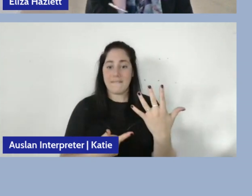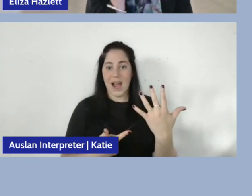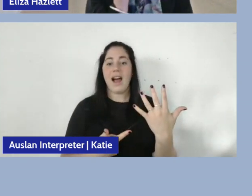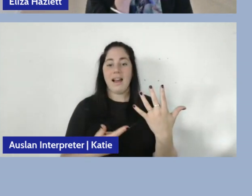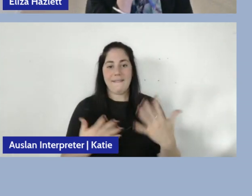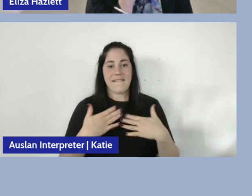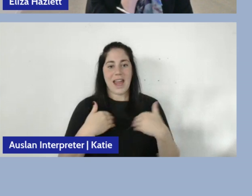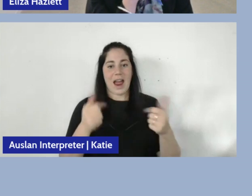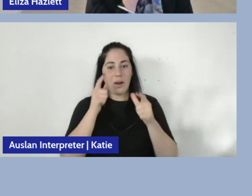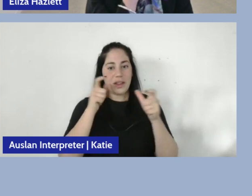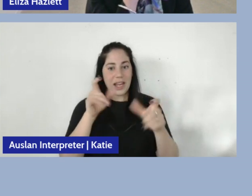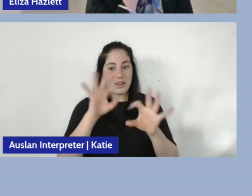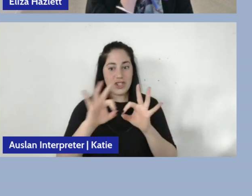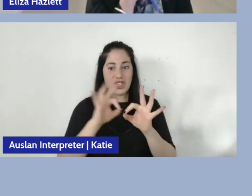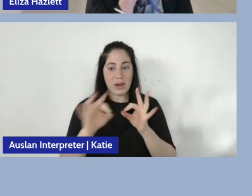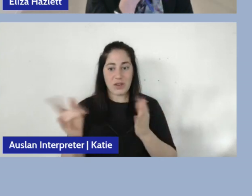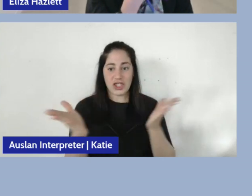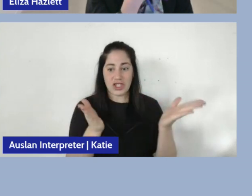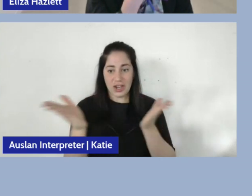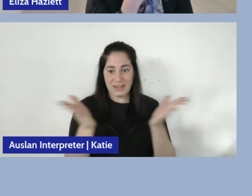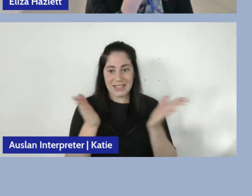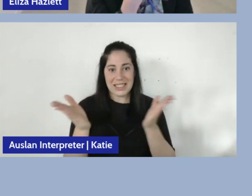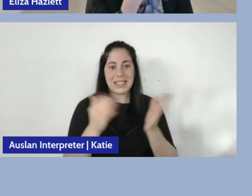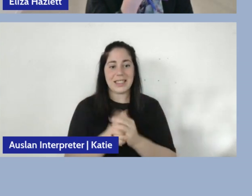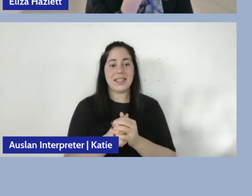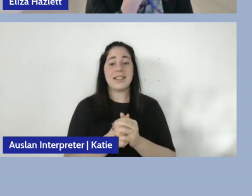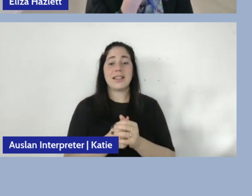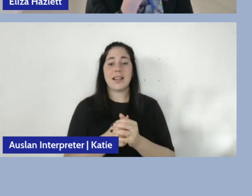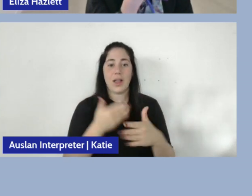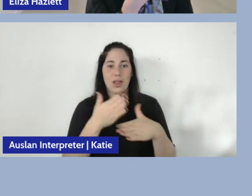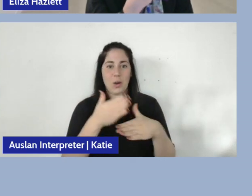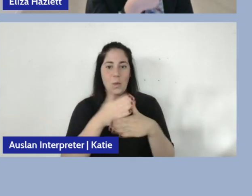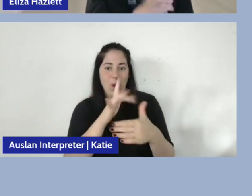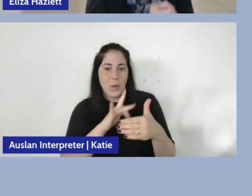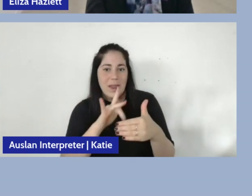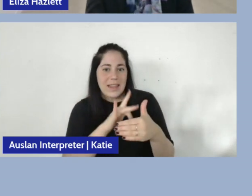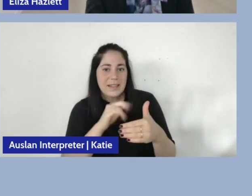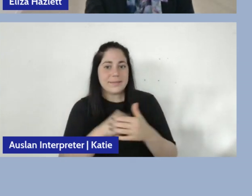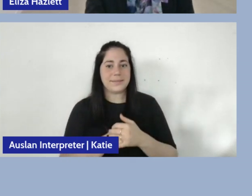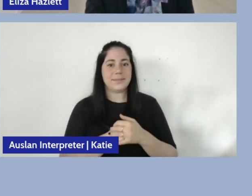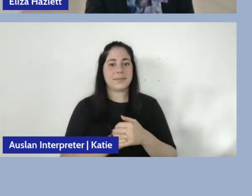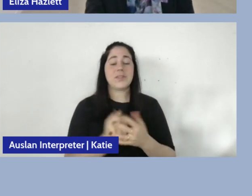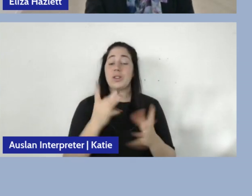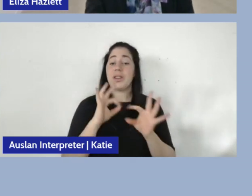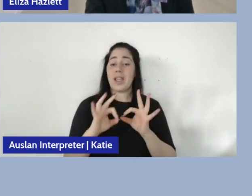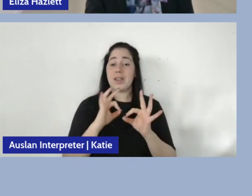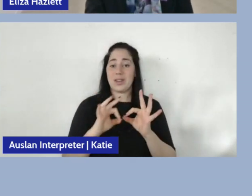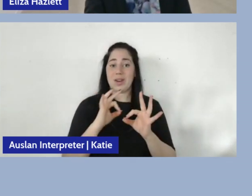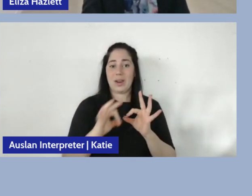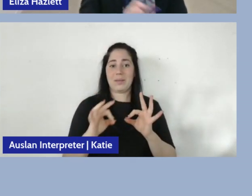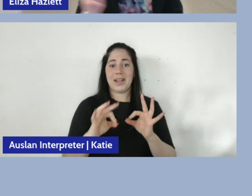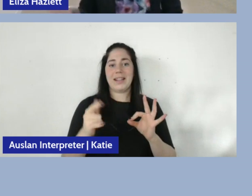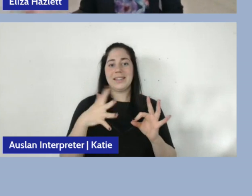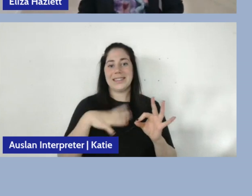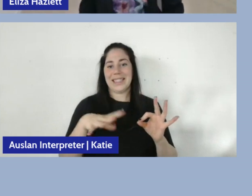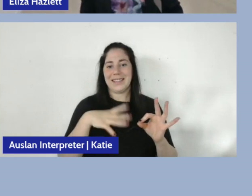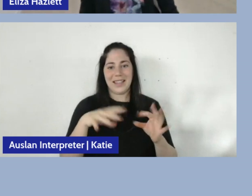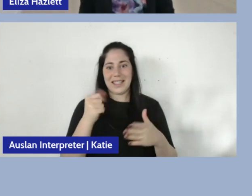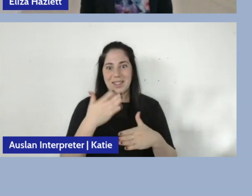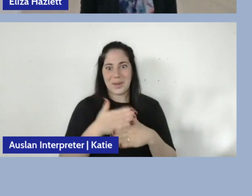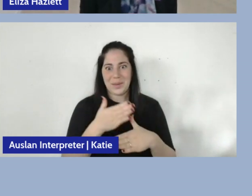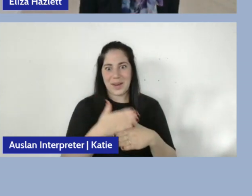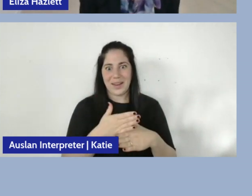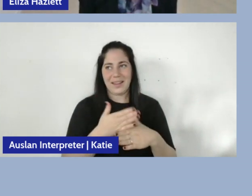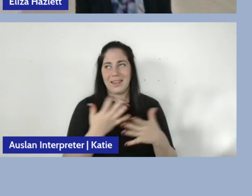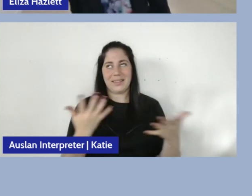that work within the public health system. So our interpreters are required to work. Basically, we see